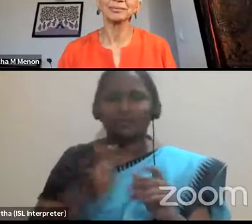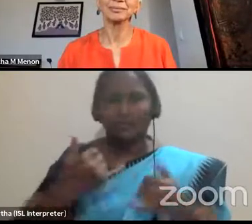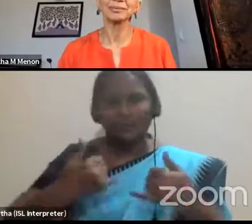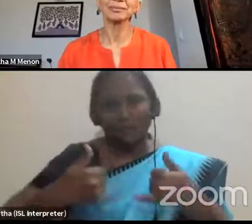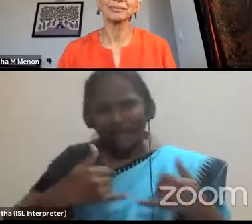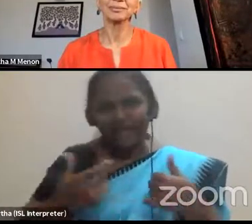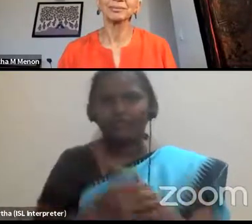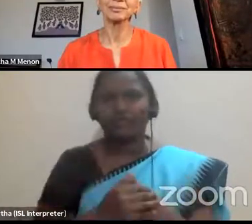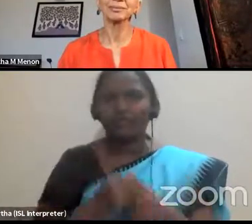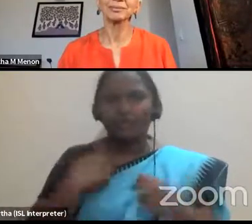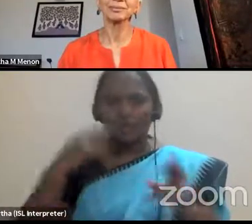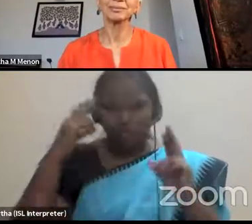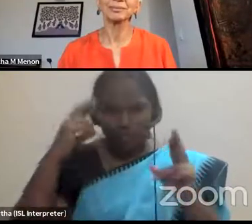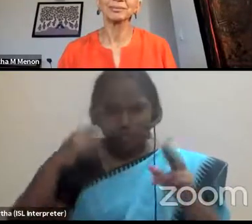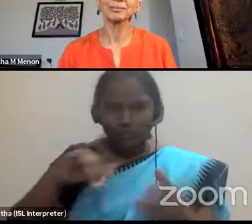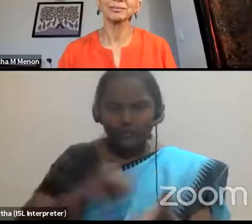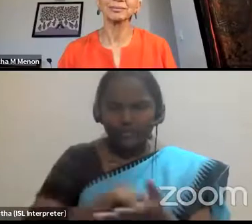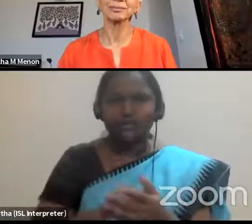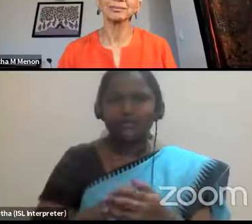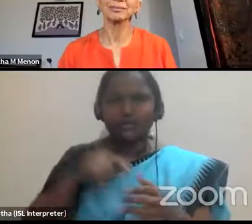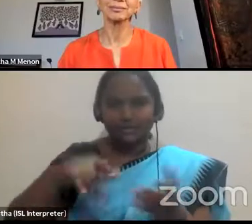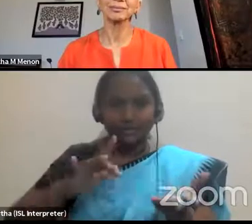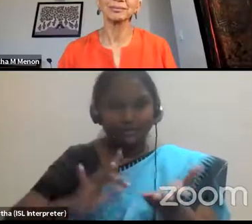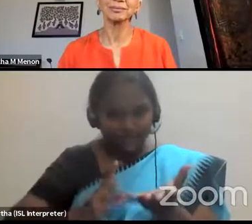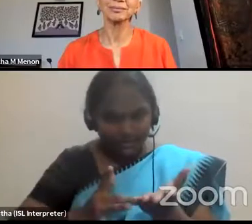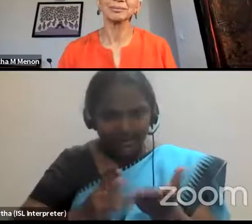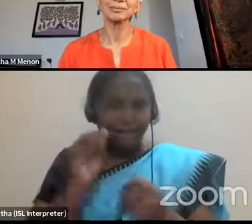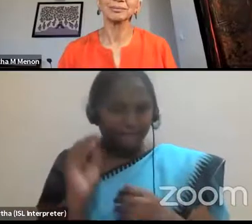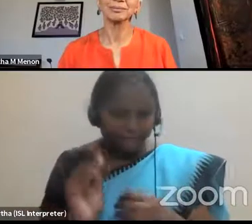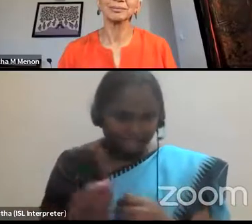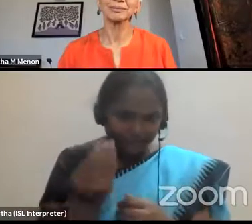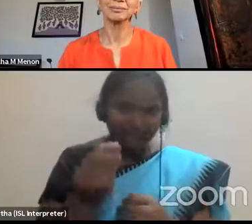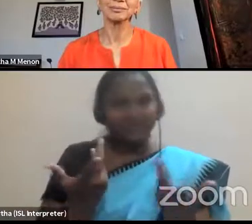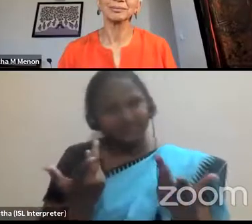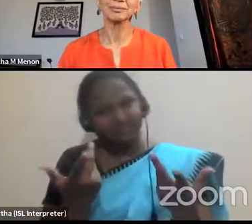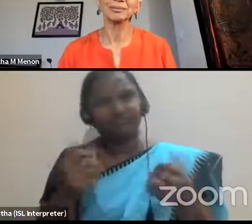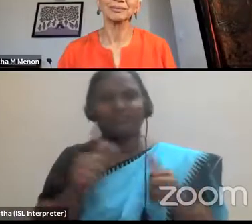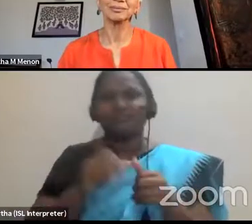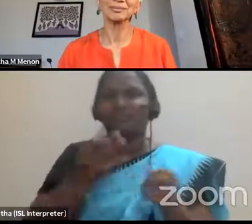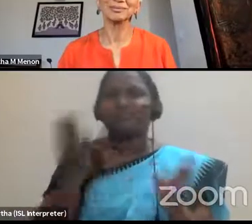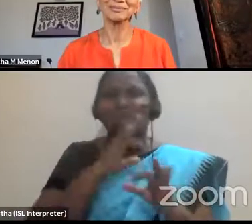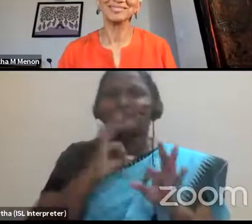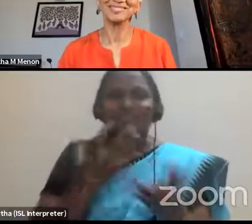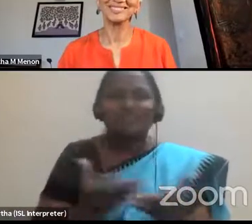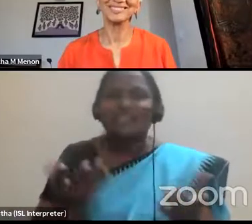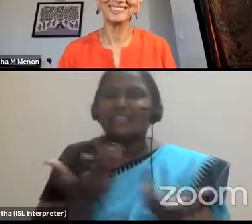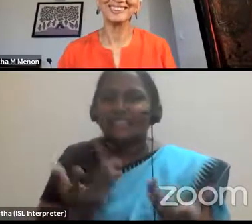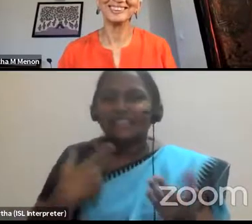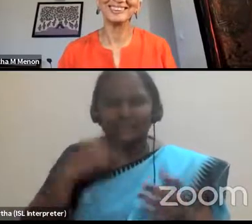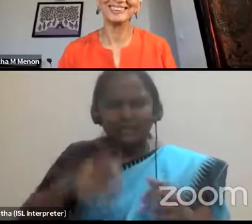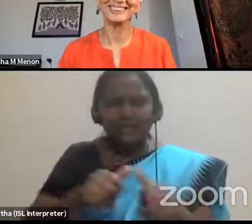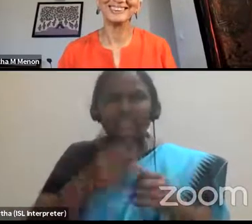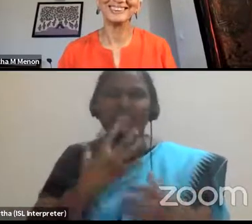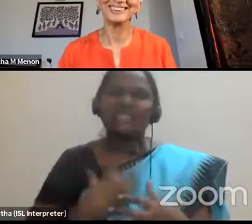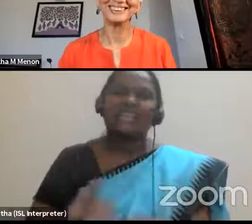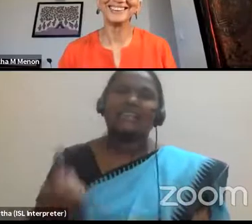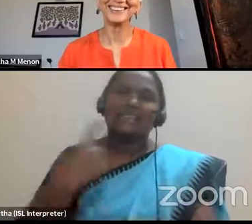play. And I hope that technology becomes better, but doesn't become as good as the real thing, because that would actually be a sad